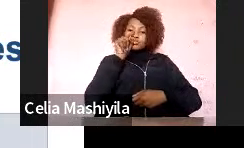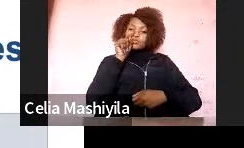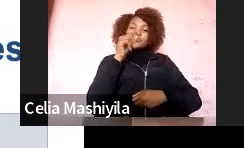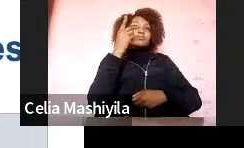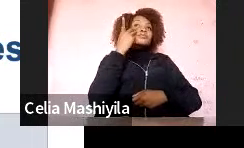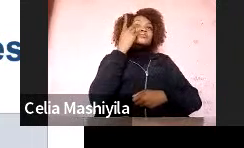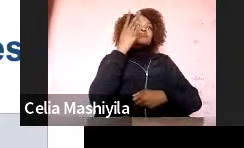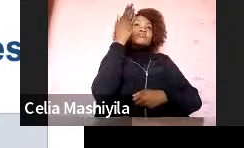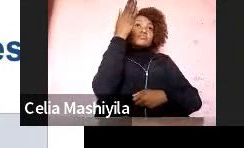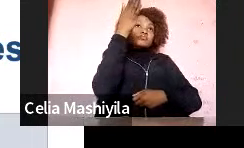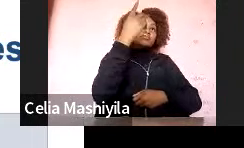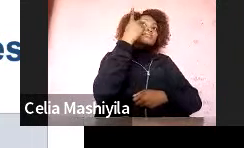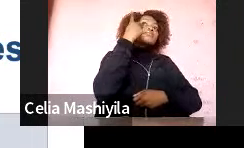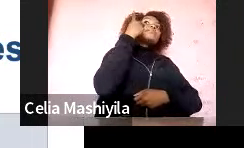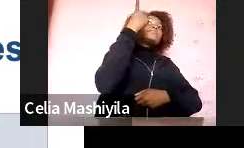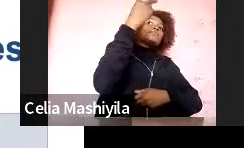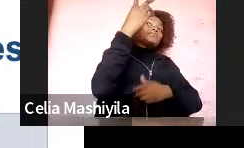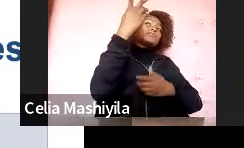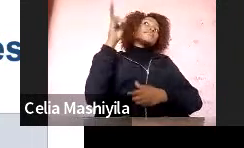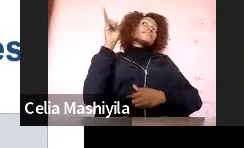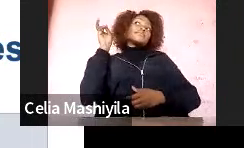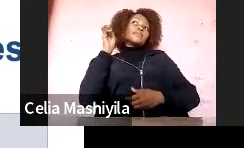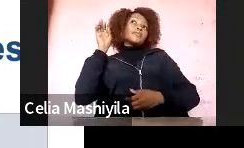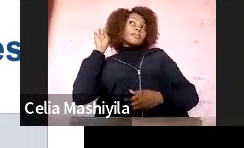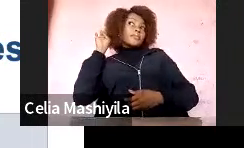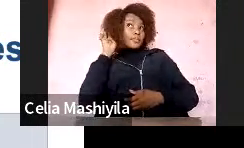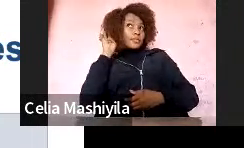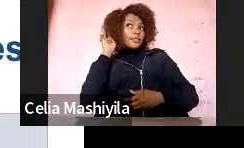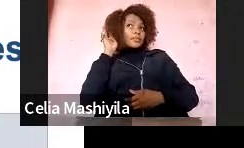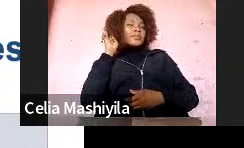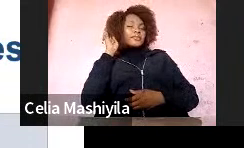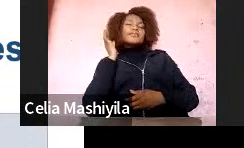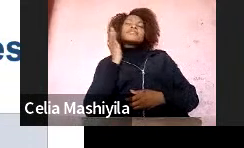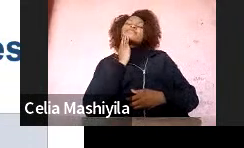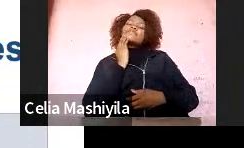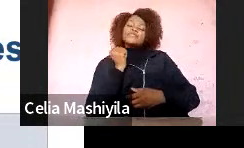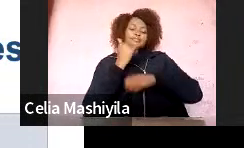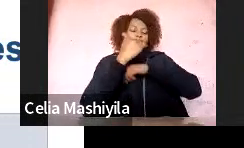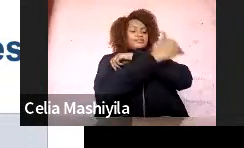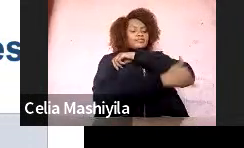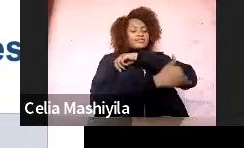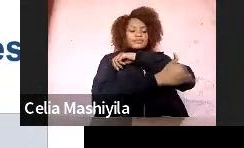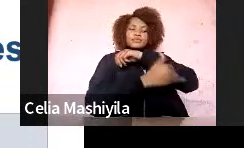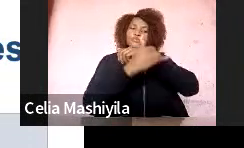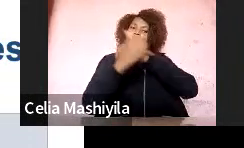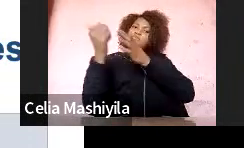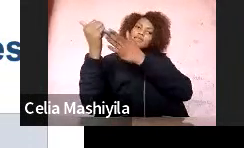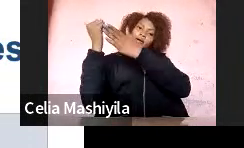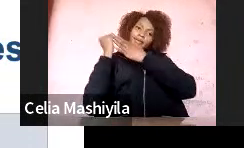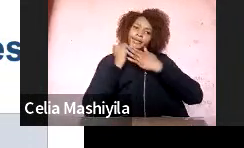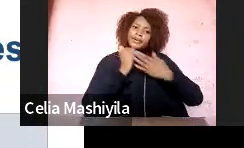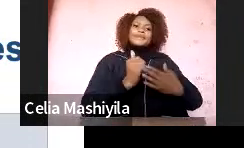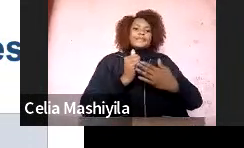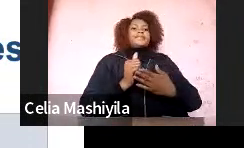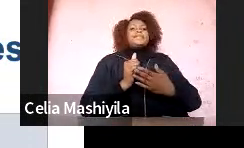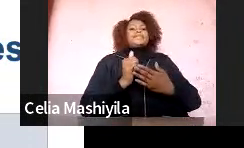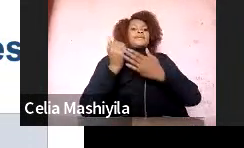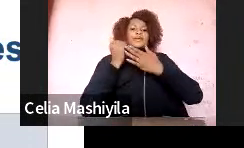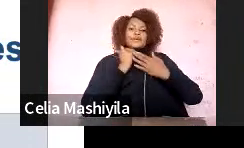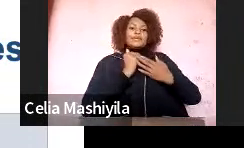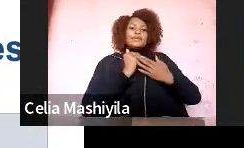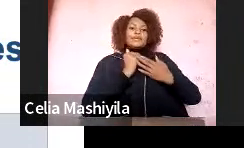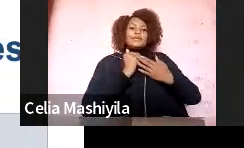eyes of this country, and therefore help this country by being great citizenry. Of course, you will